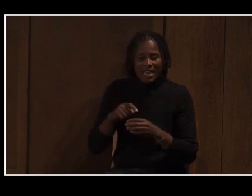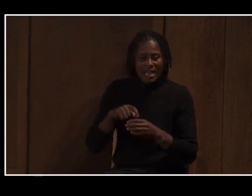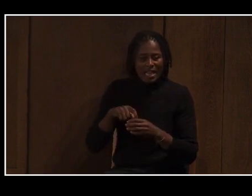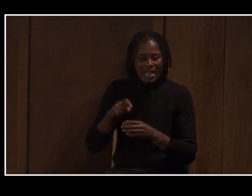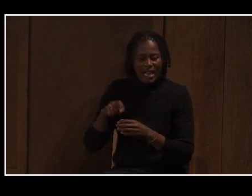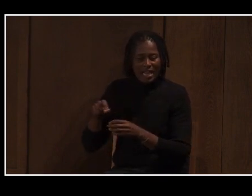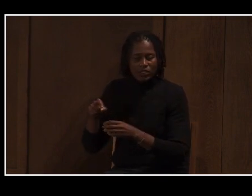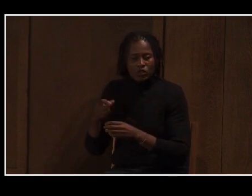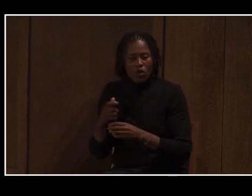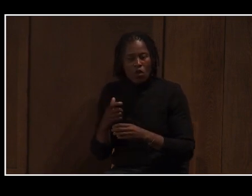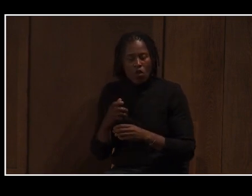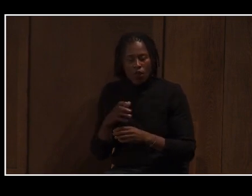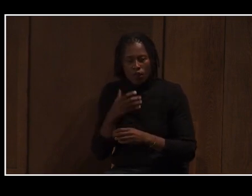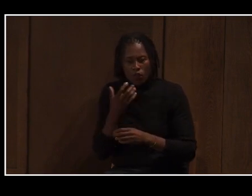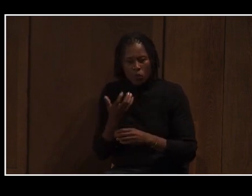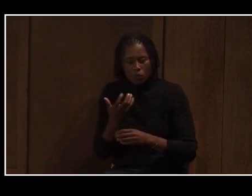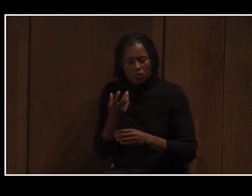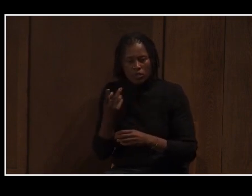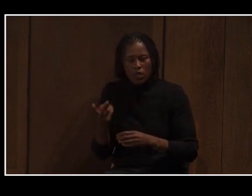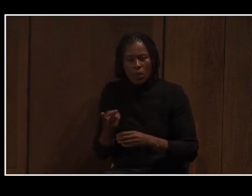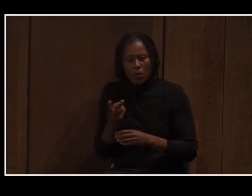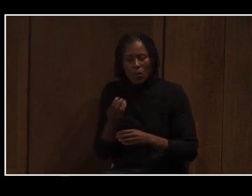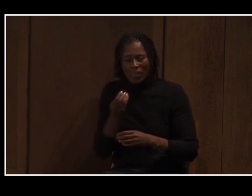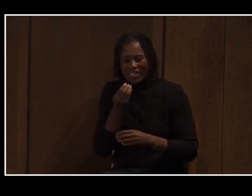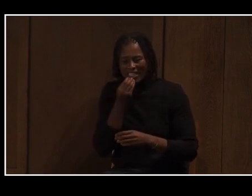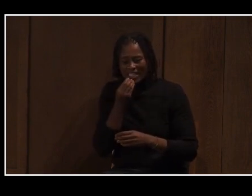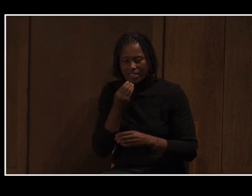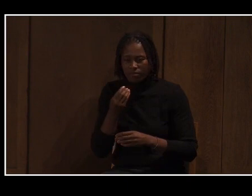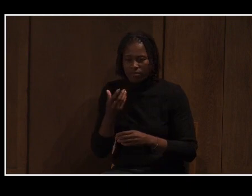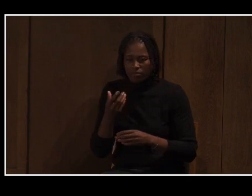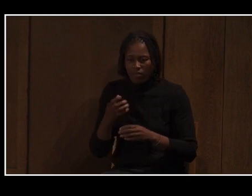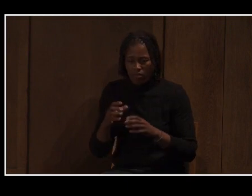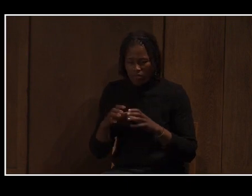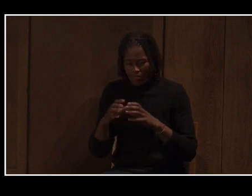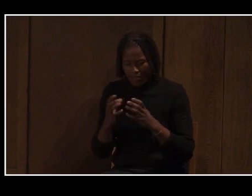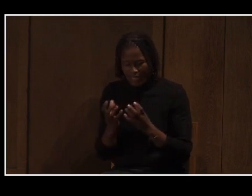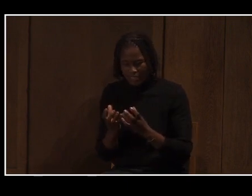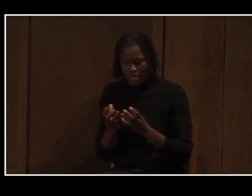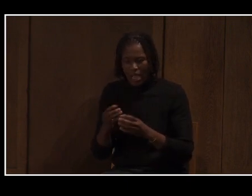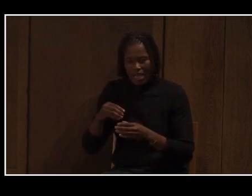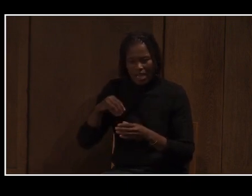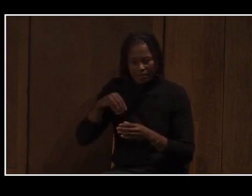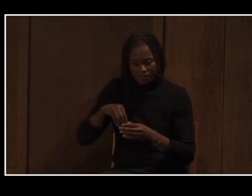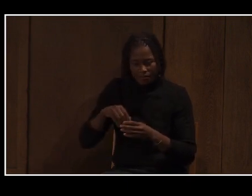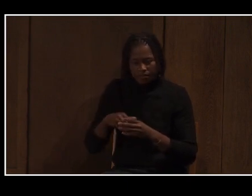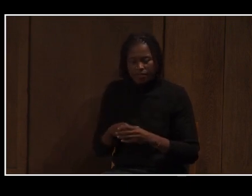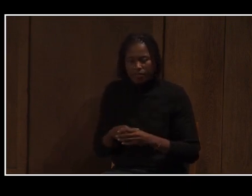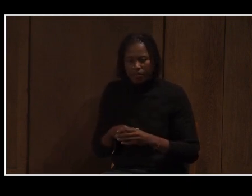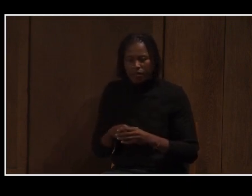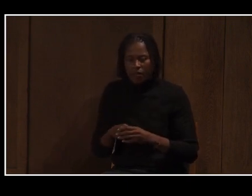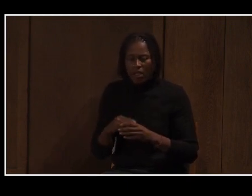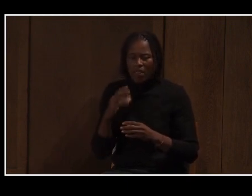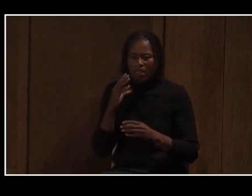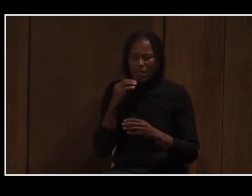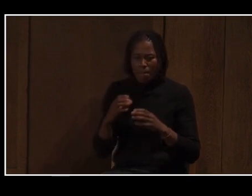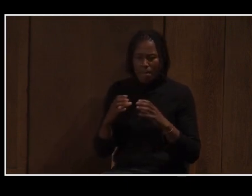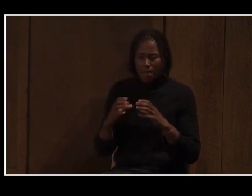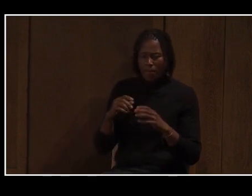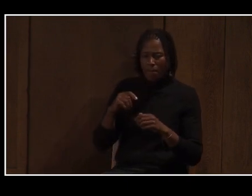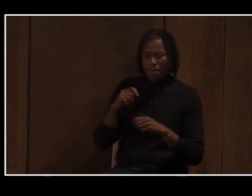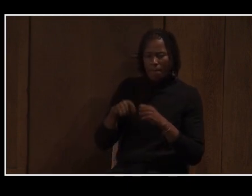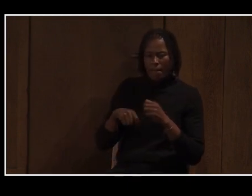edible inside and outside. Hence, the Mobius banding of the lemon became a virtue against the